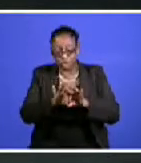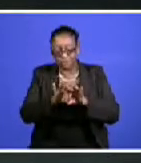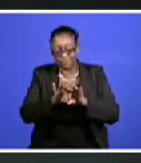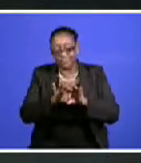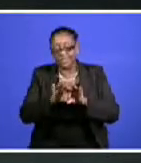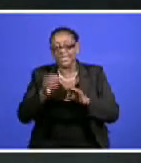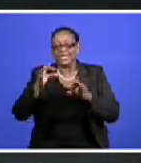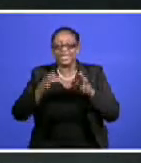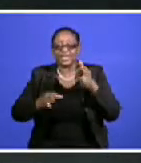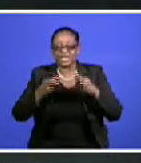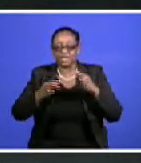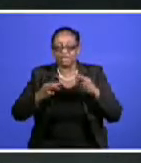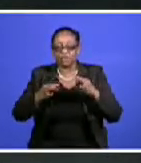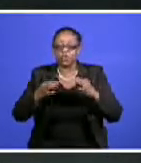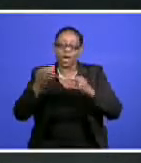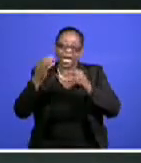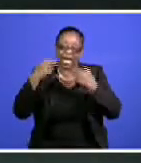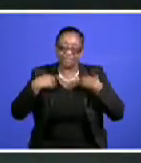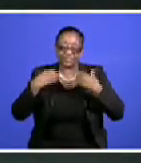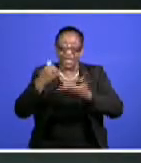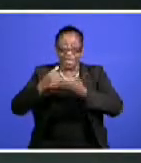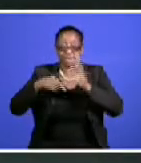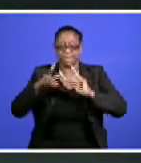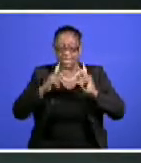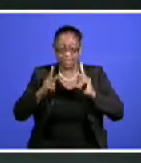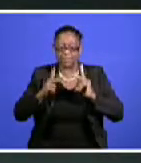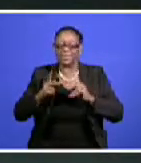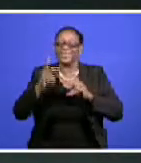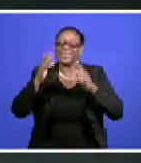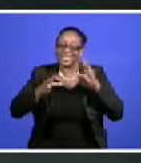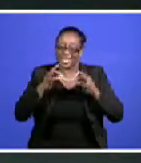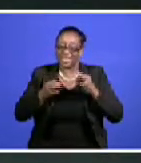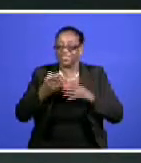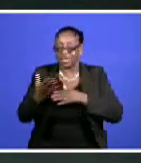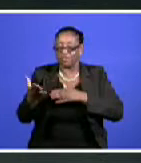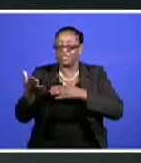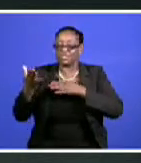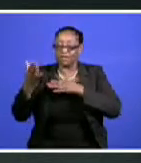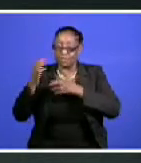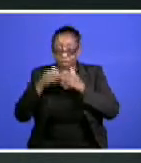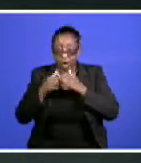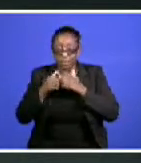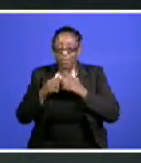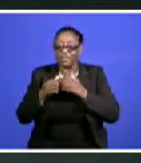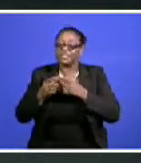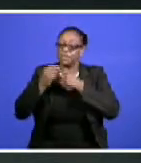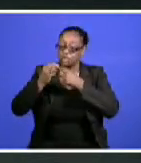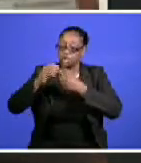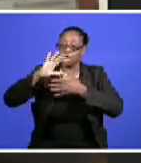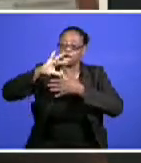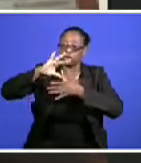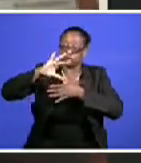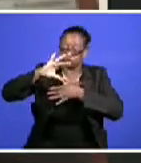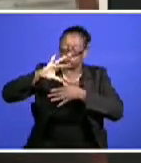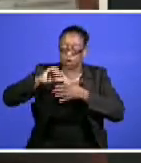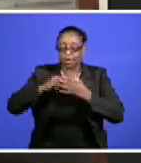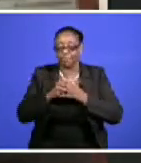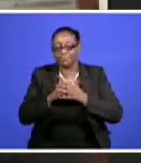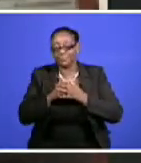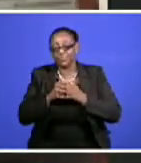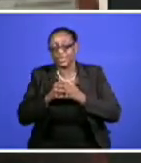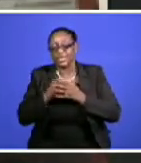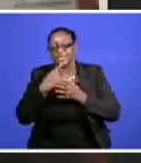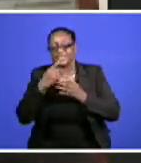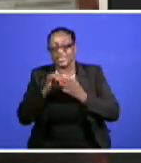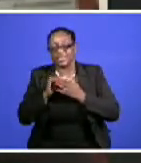its disaster response in the face of the increasing strength of Atlantic storms. So see where we are strengthening, and just a